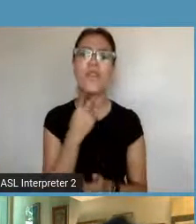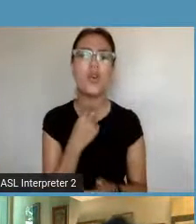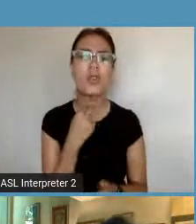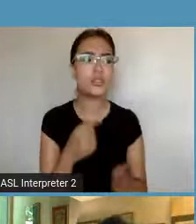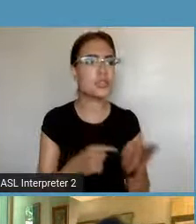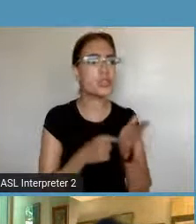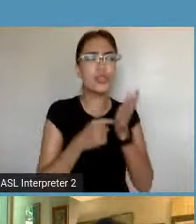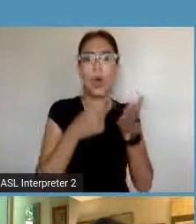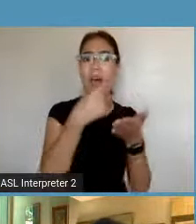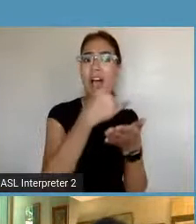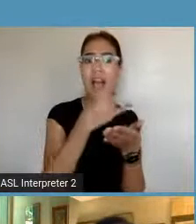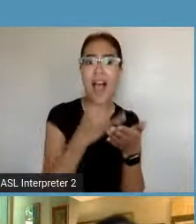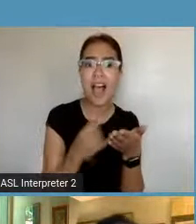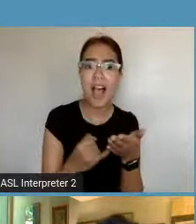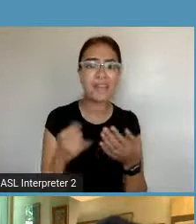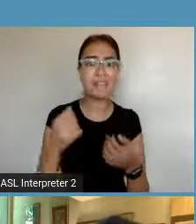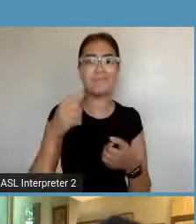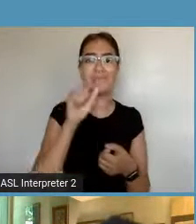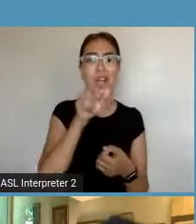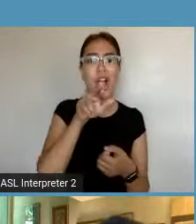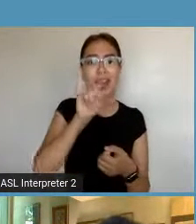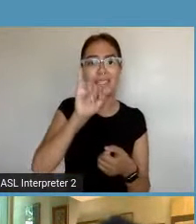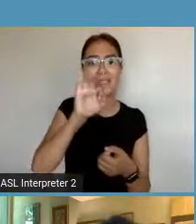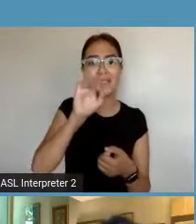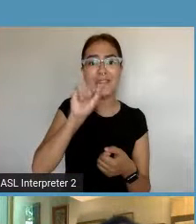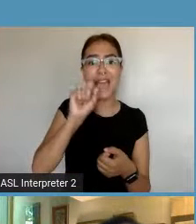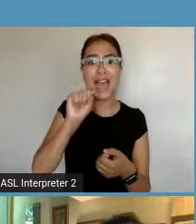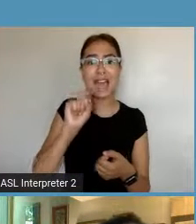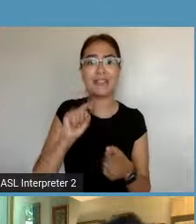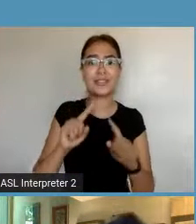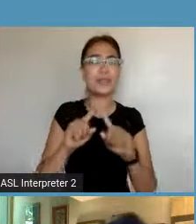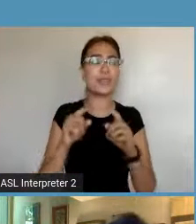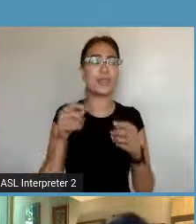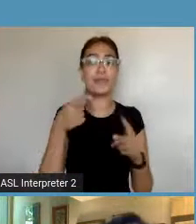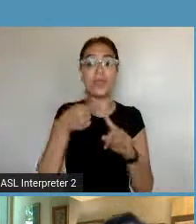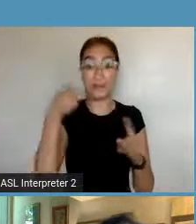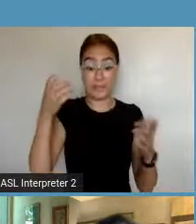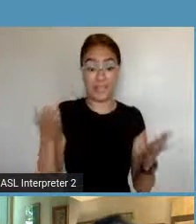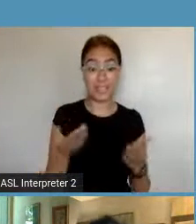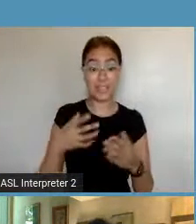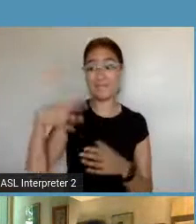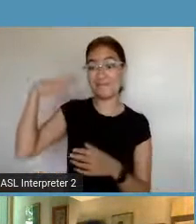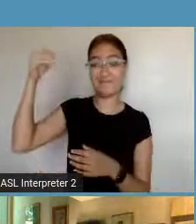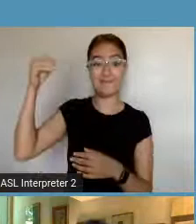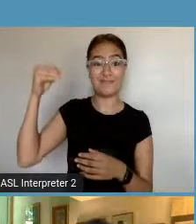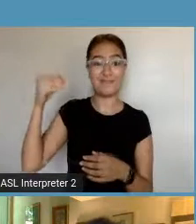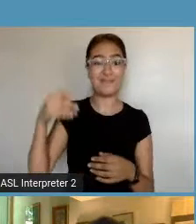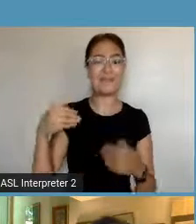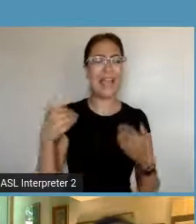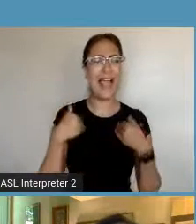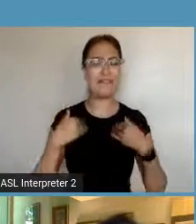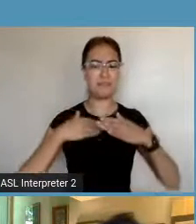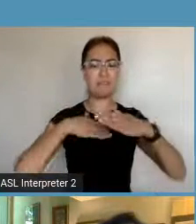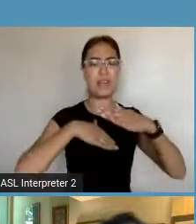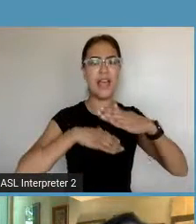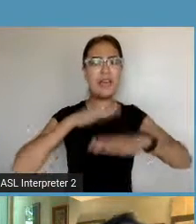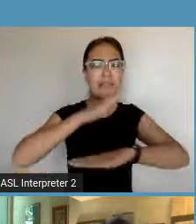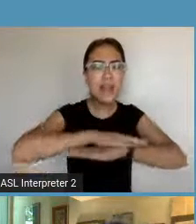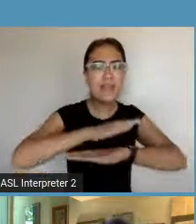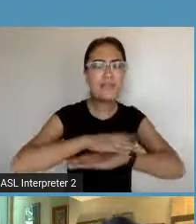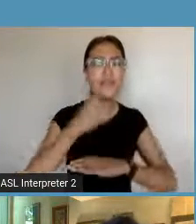tell stories that resonate at home and abroad. We want to provide a platform for inclusive idea sharing and community action